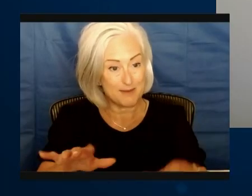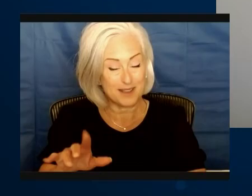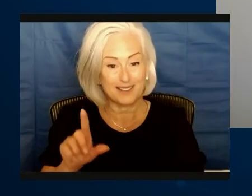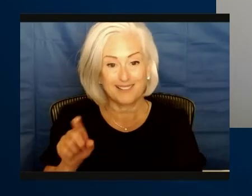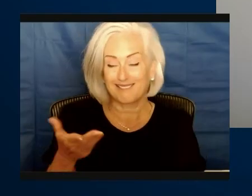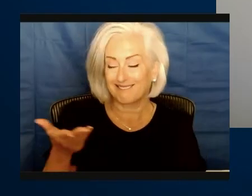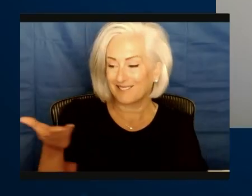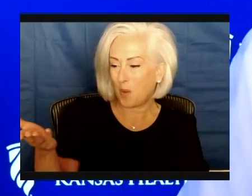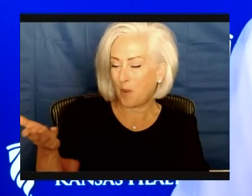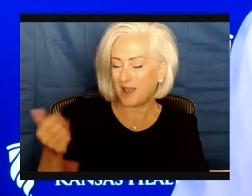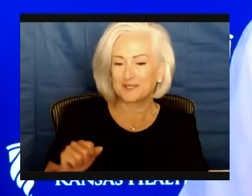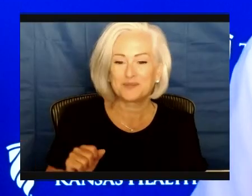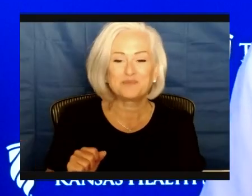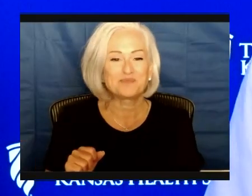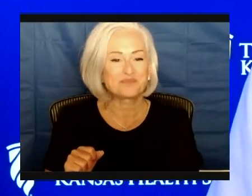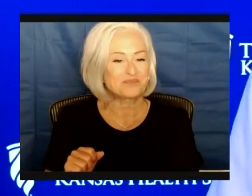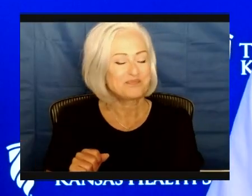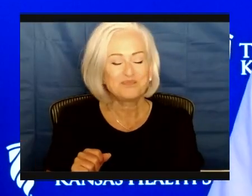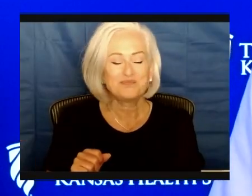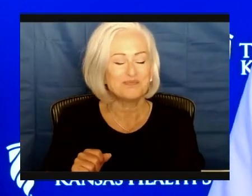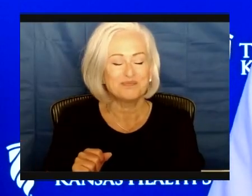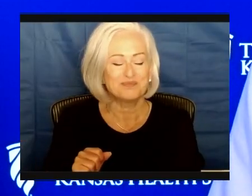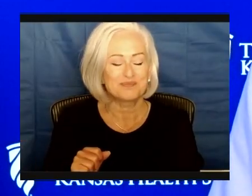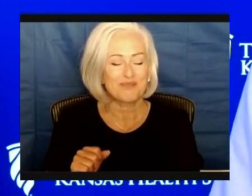Yeah, I don't think there is any